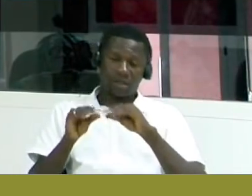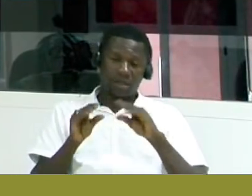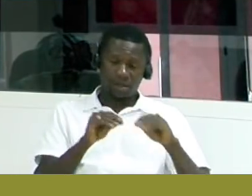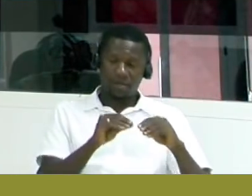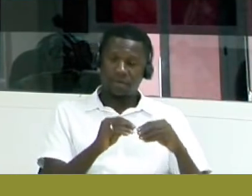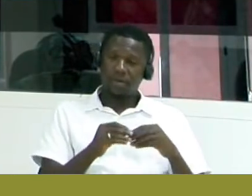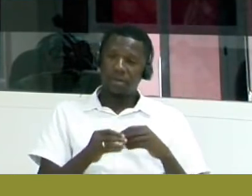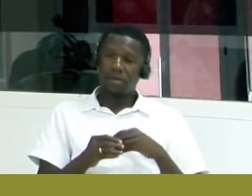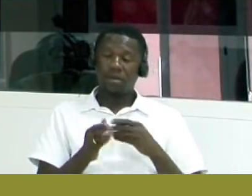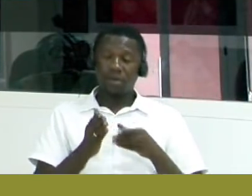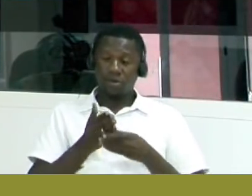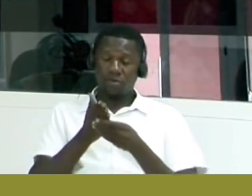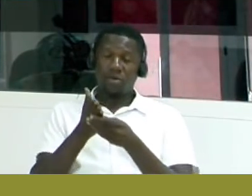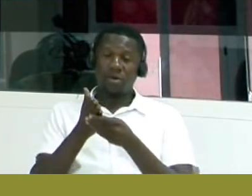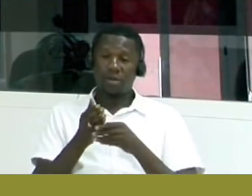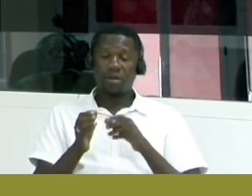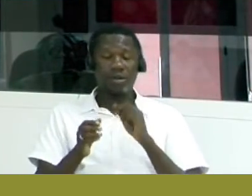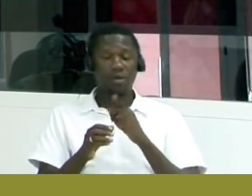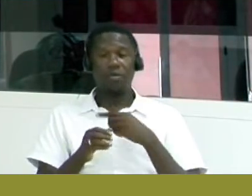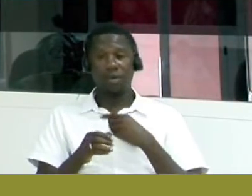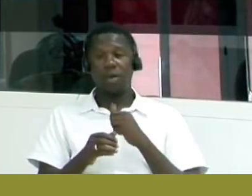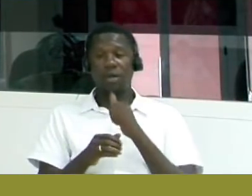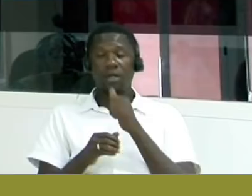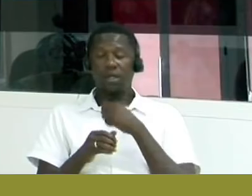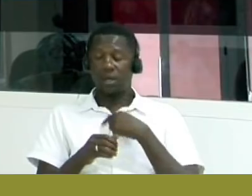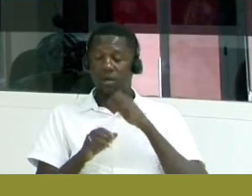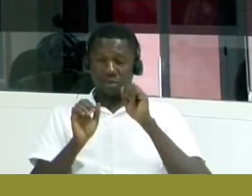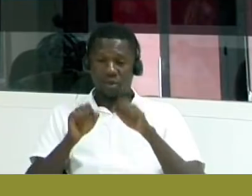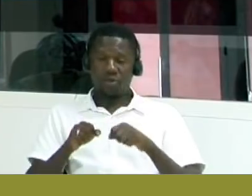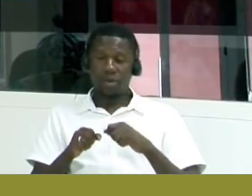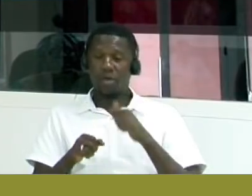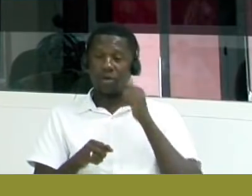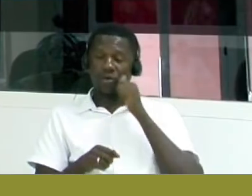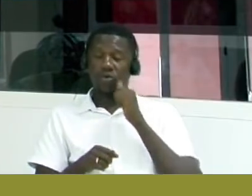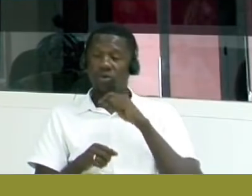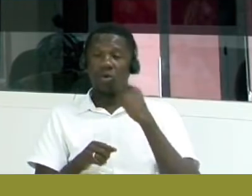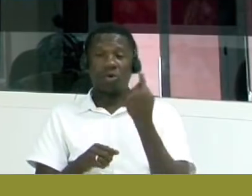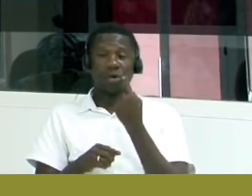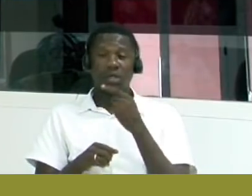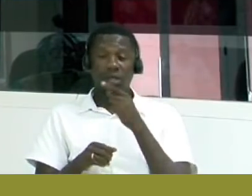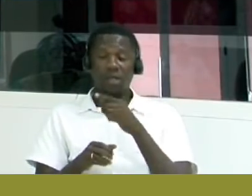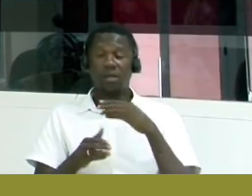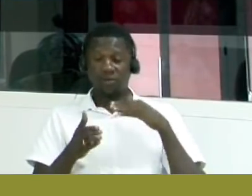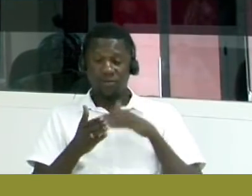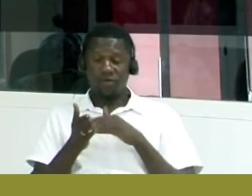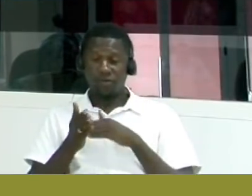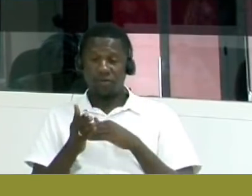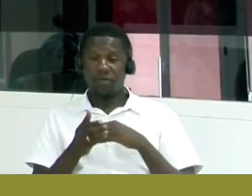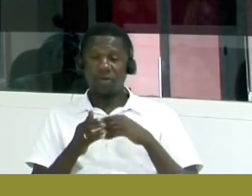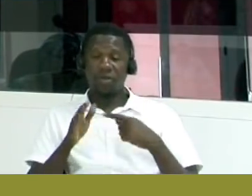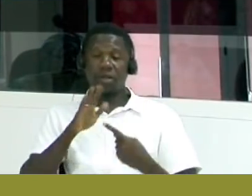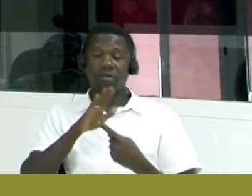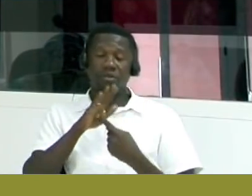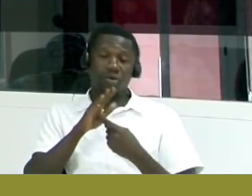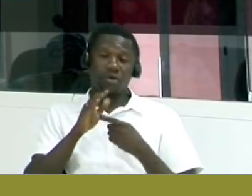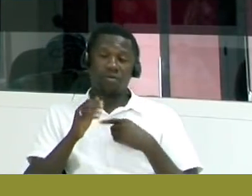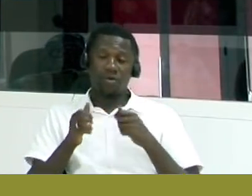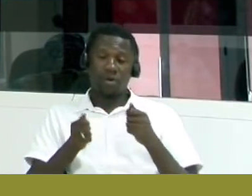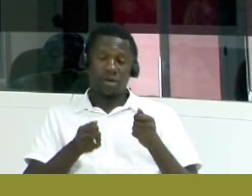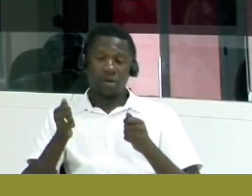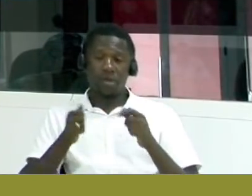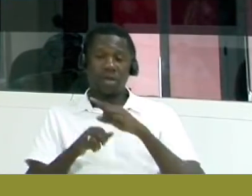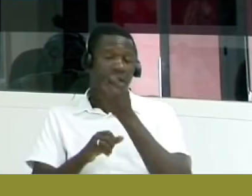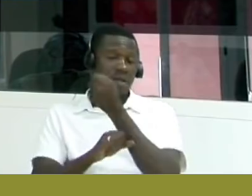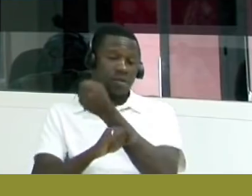are required to be as discreet as possible and use only that necessary force required for handling any